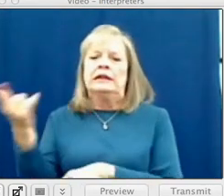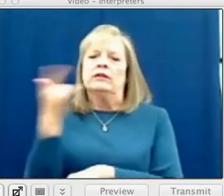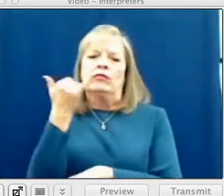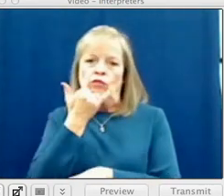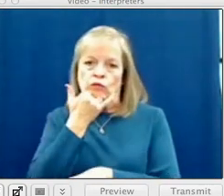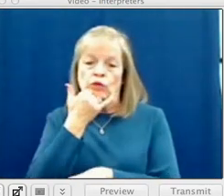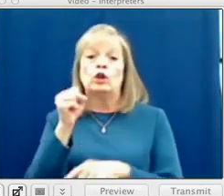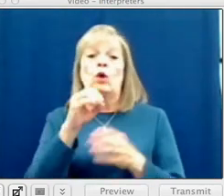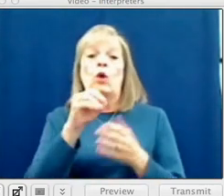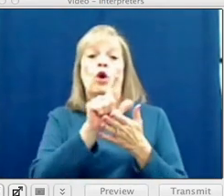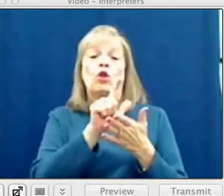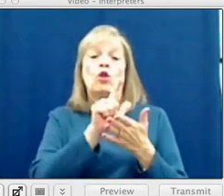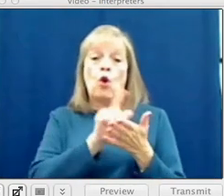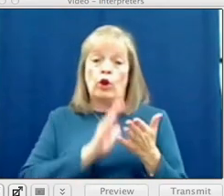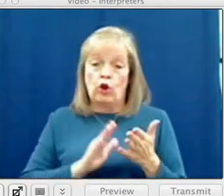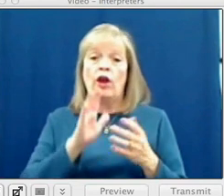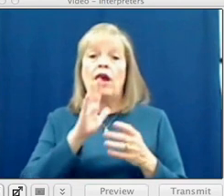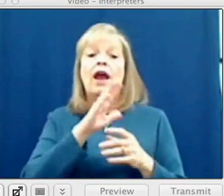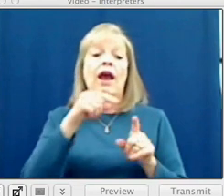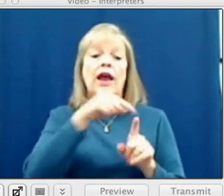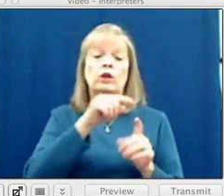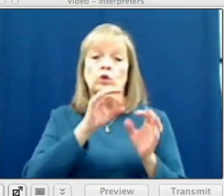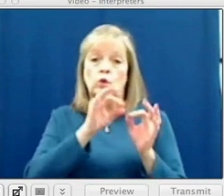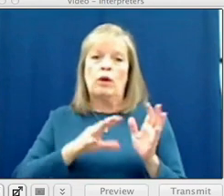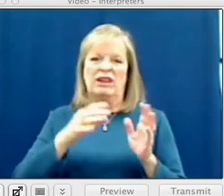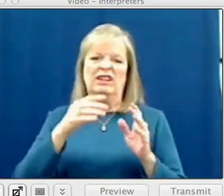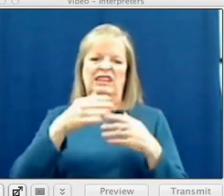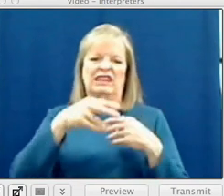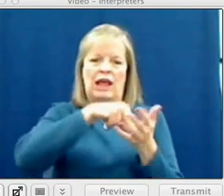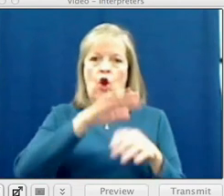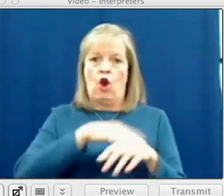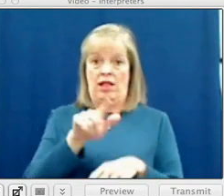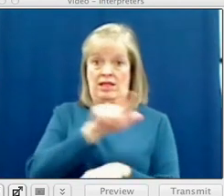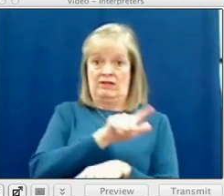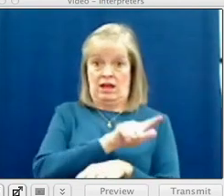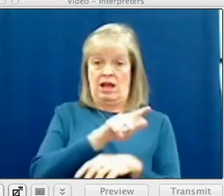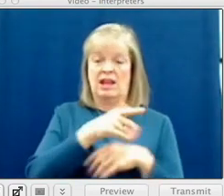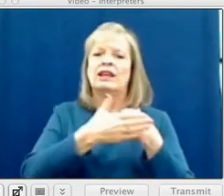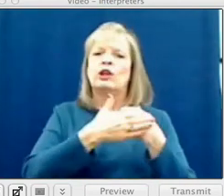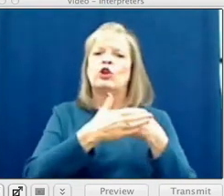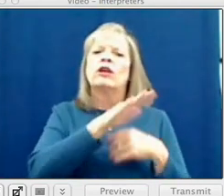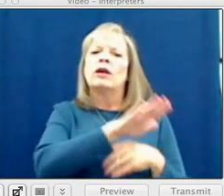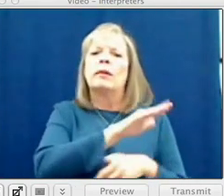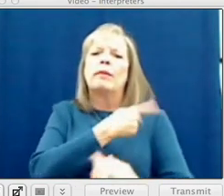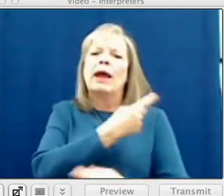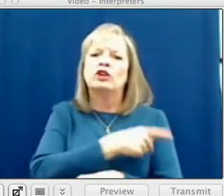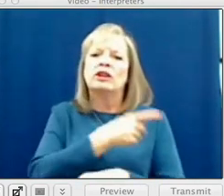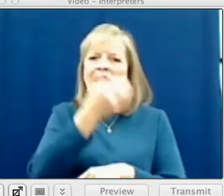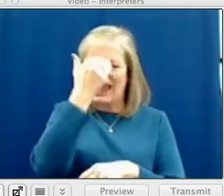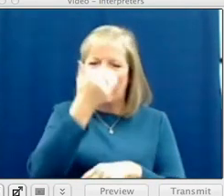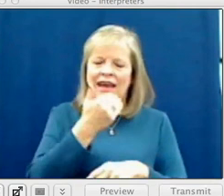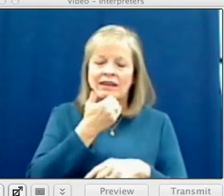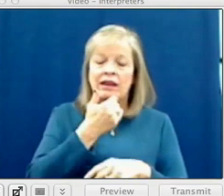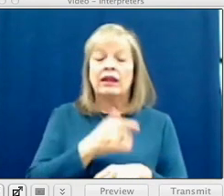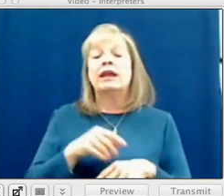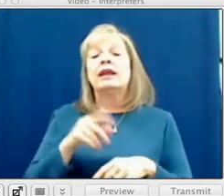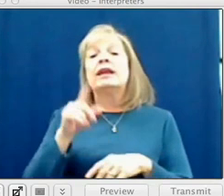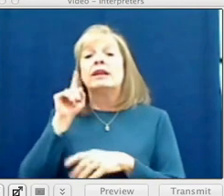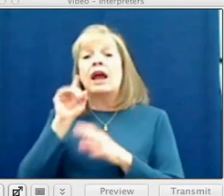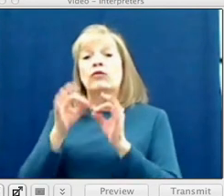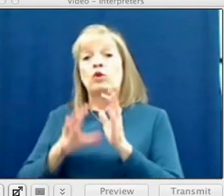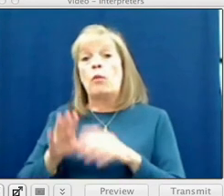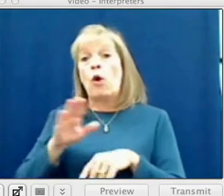the head of the bed of the patient on the left side. The deaf interpreter sat on the right side of the patient